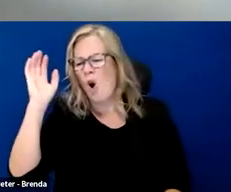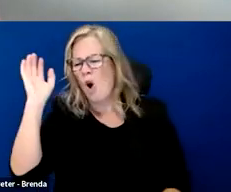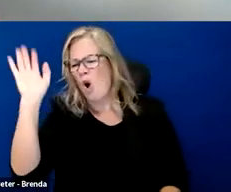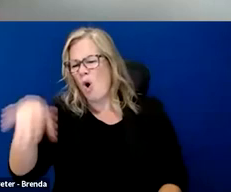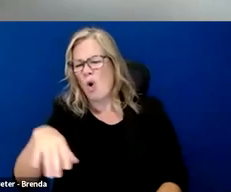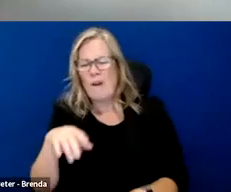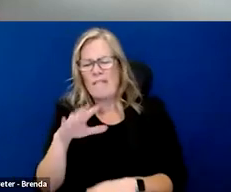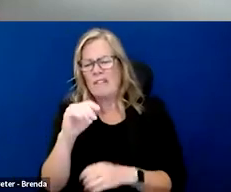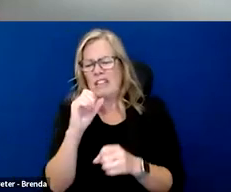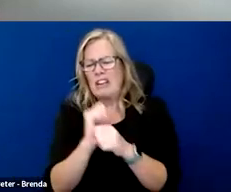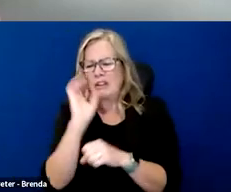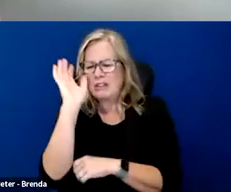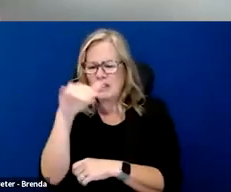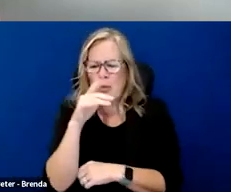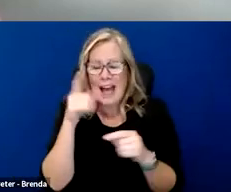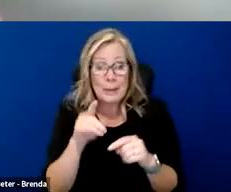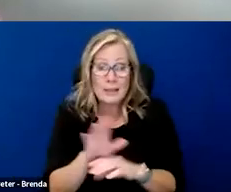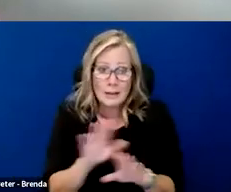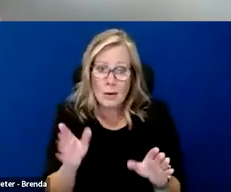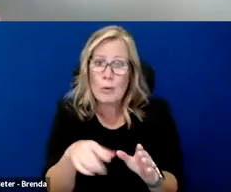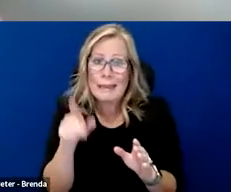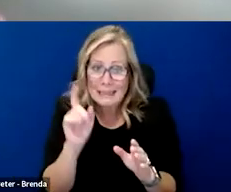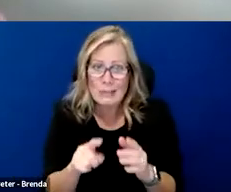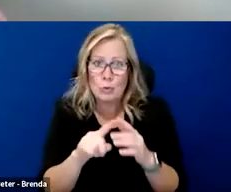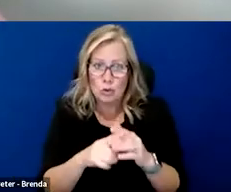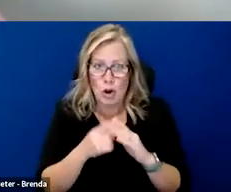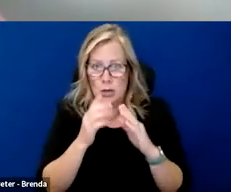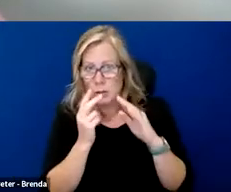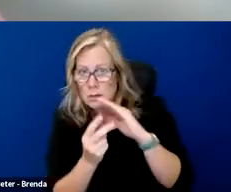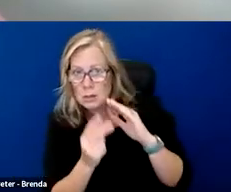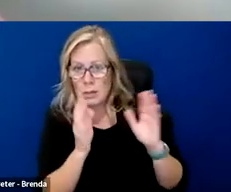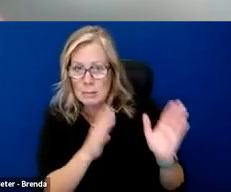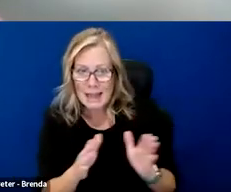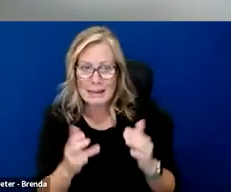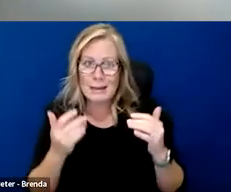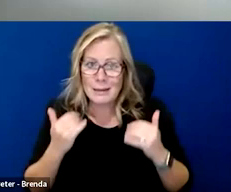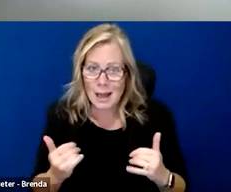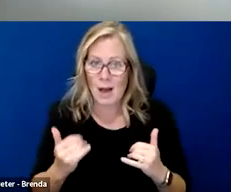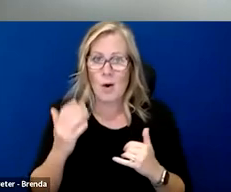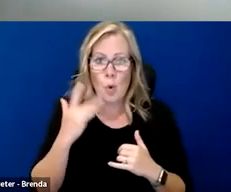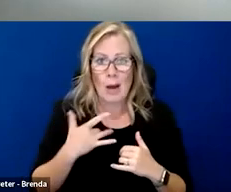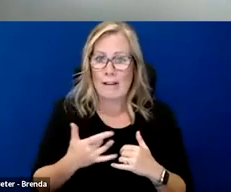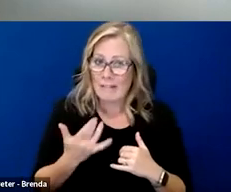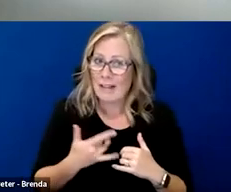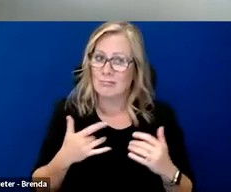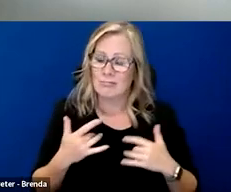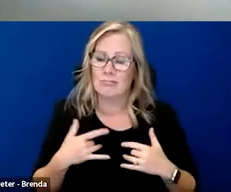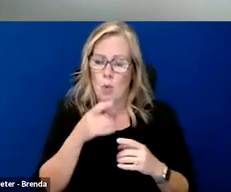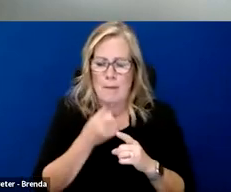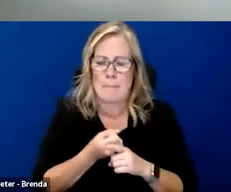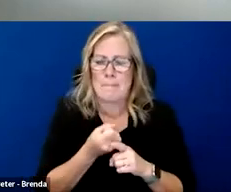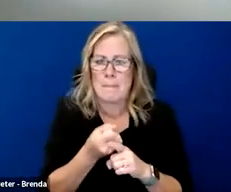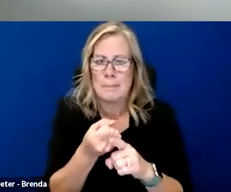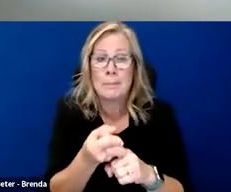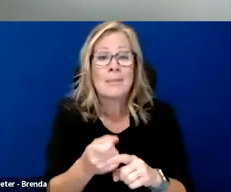we're really need to live with and become resilient to right now. In terms of some of the specifics that we saw during the 2021